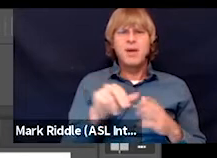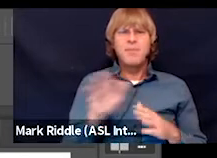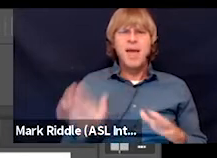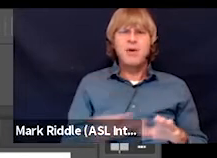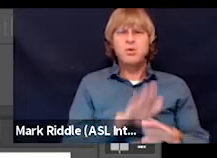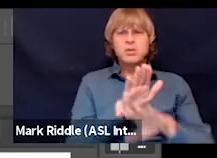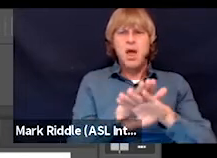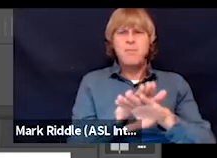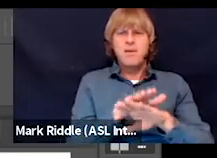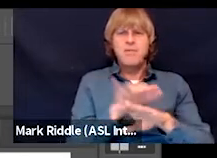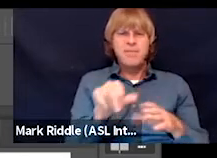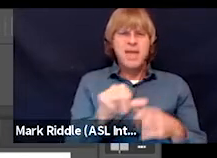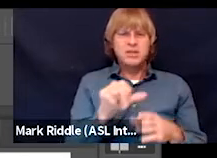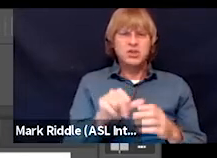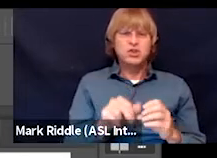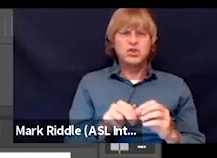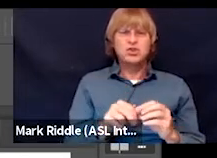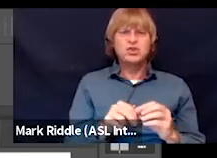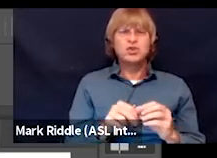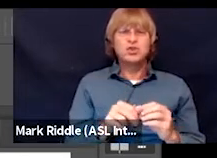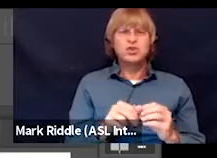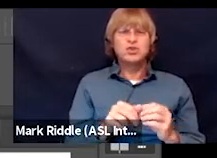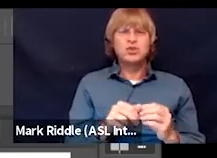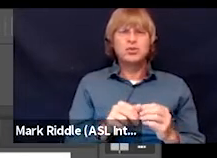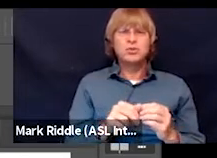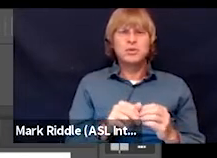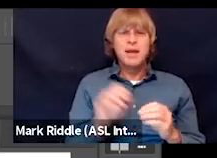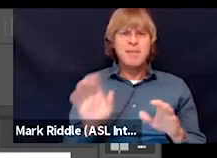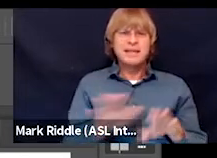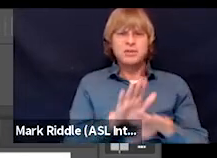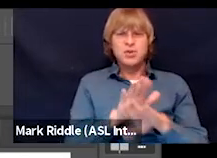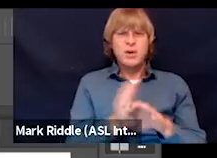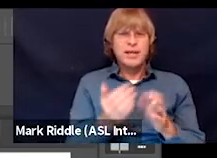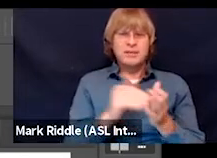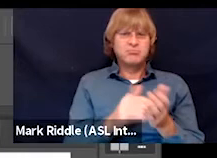top of my page and it places it on there again.